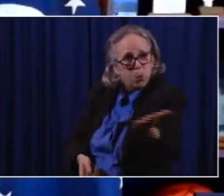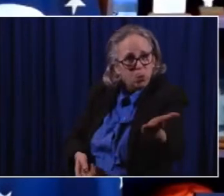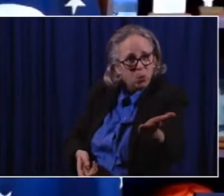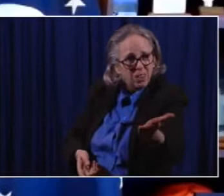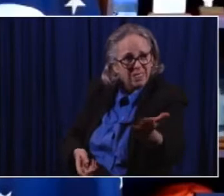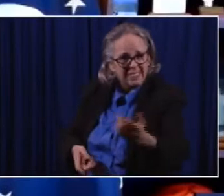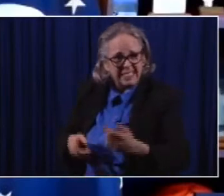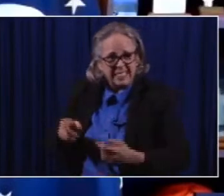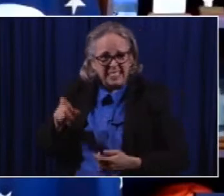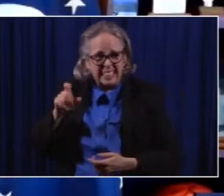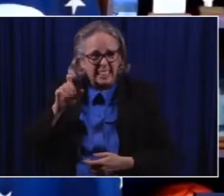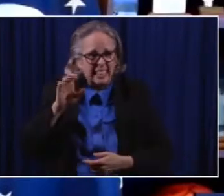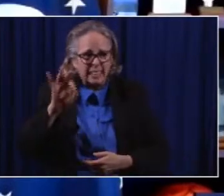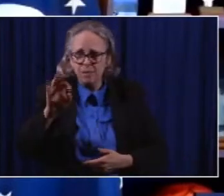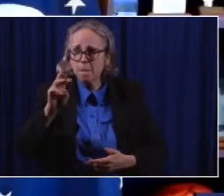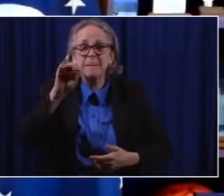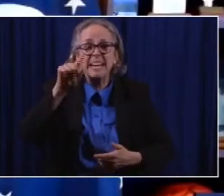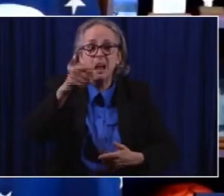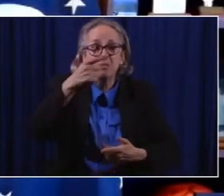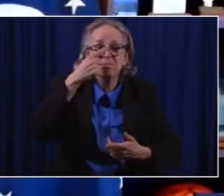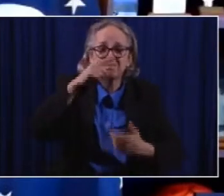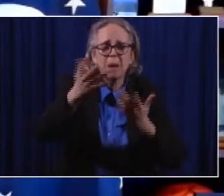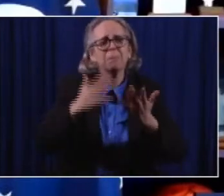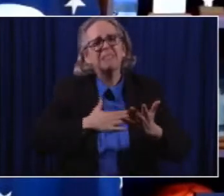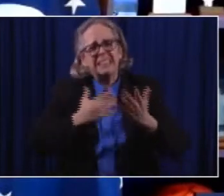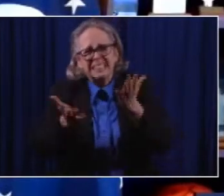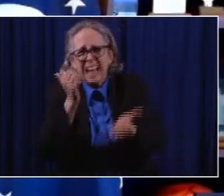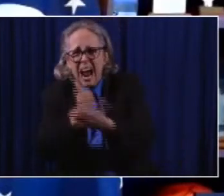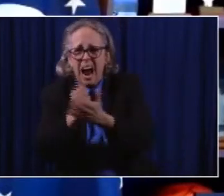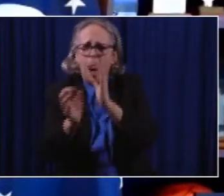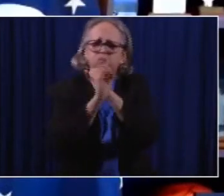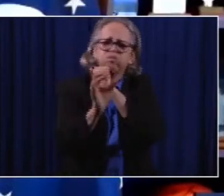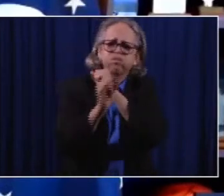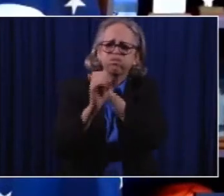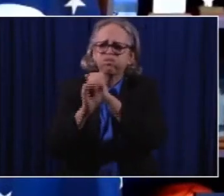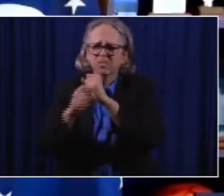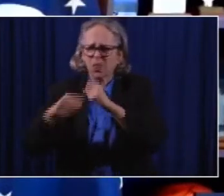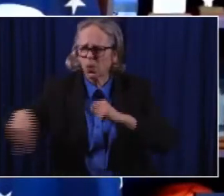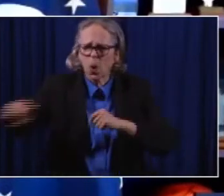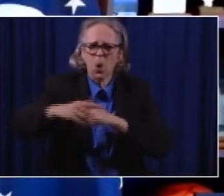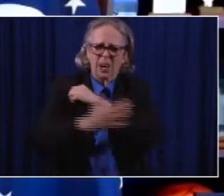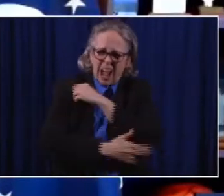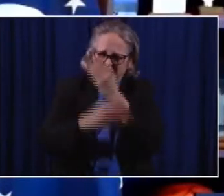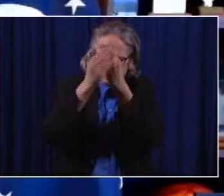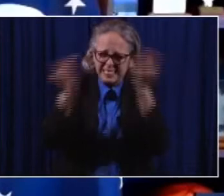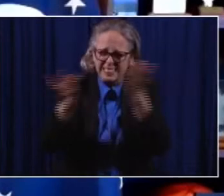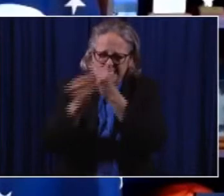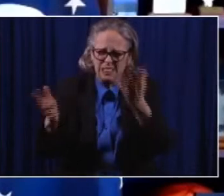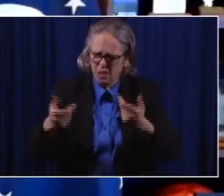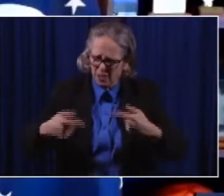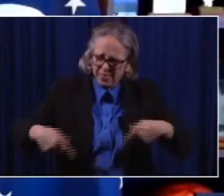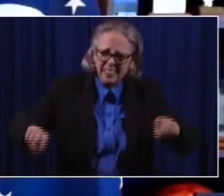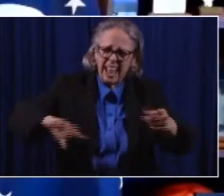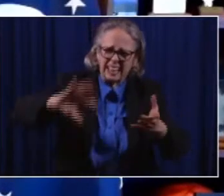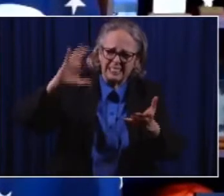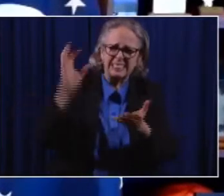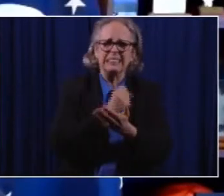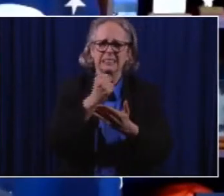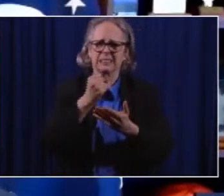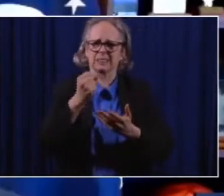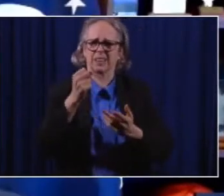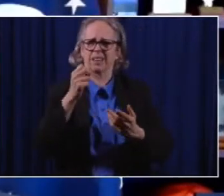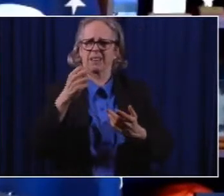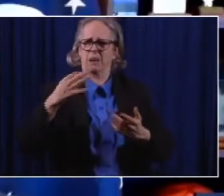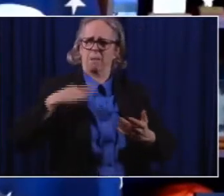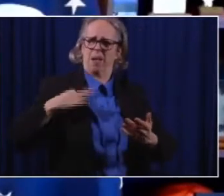counties, please help us make sure that the businesses in those communities know about it so that we can make sure that they're getting the assistance that we